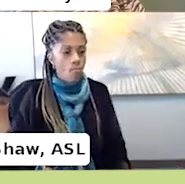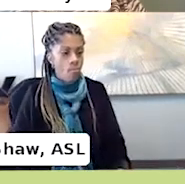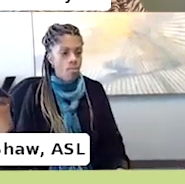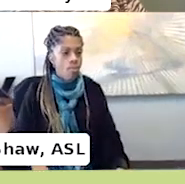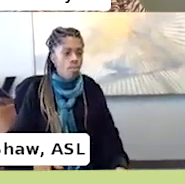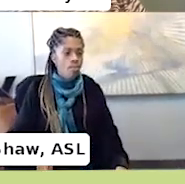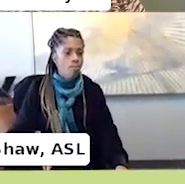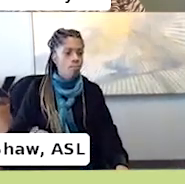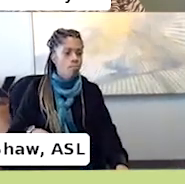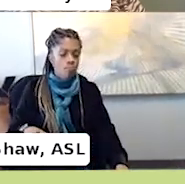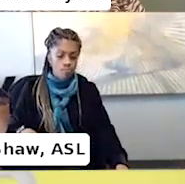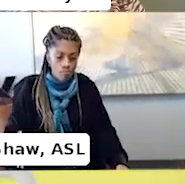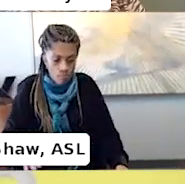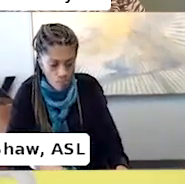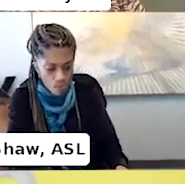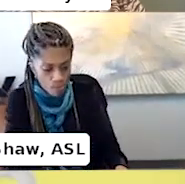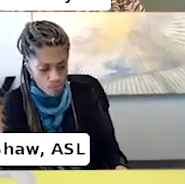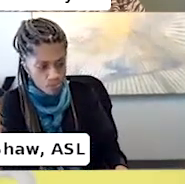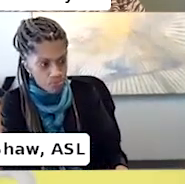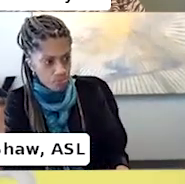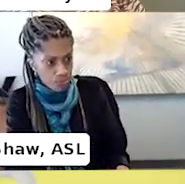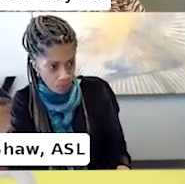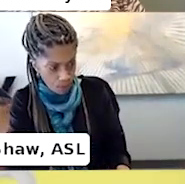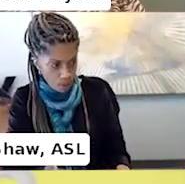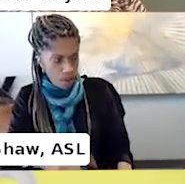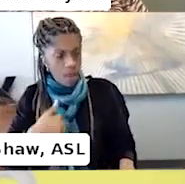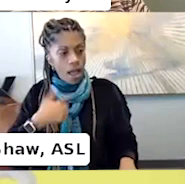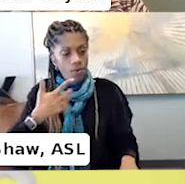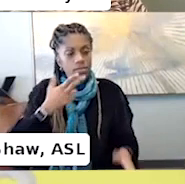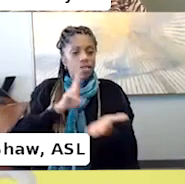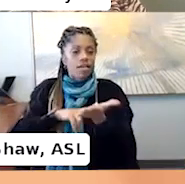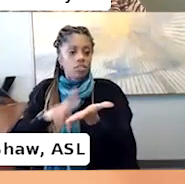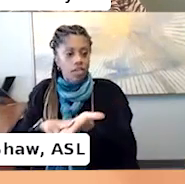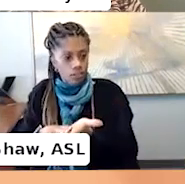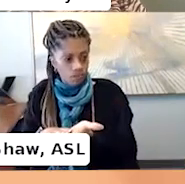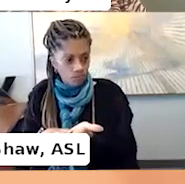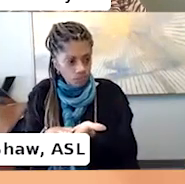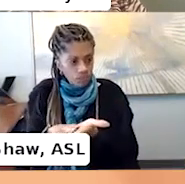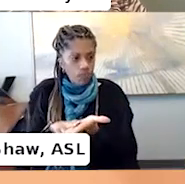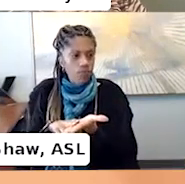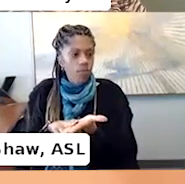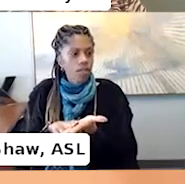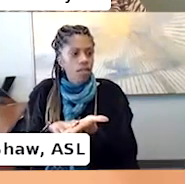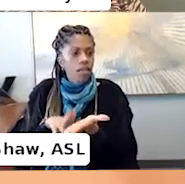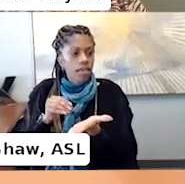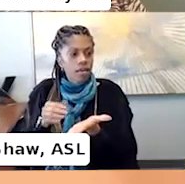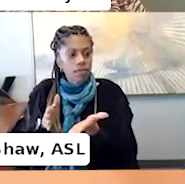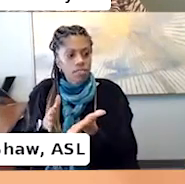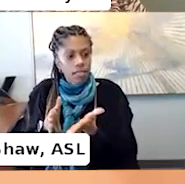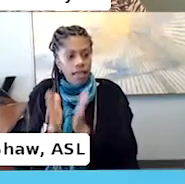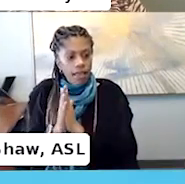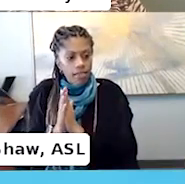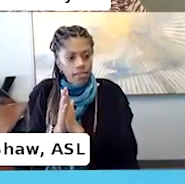I was a contractor and I was asked to come rewire the house. And somewhere you asked, did I want